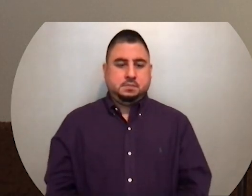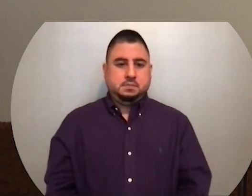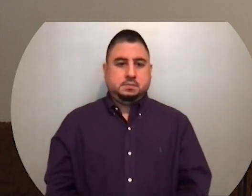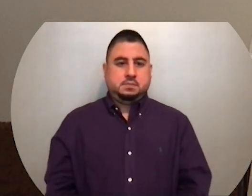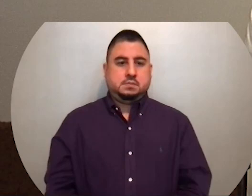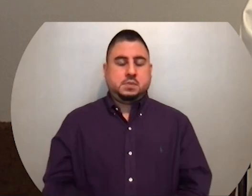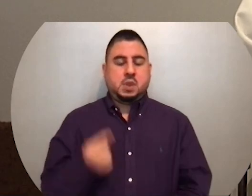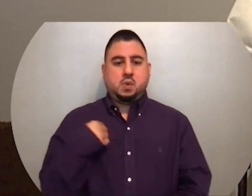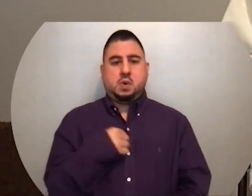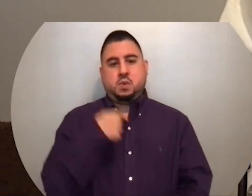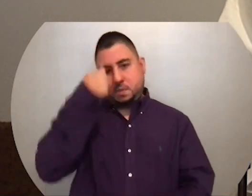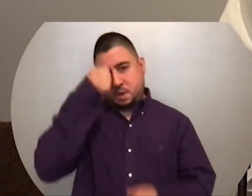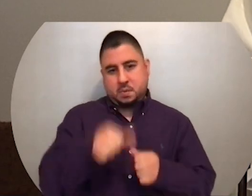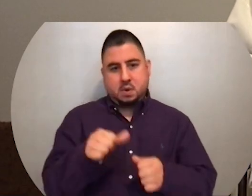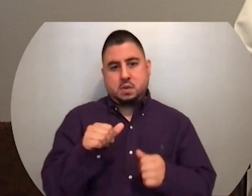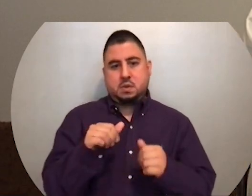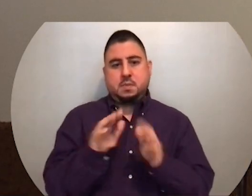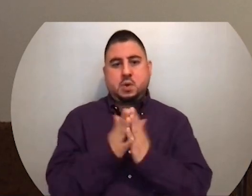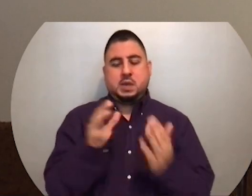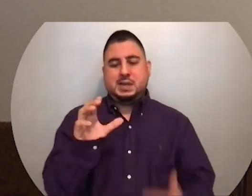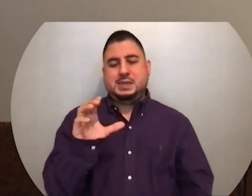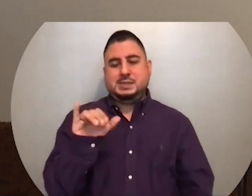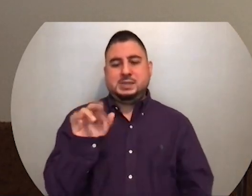And thus we remember the book of Sirach,